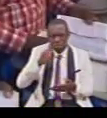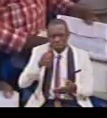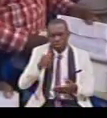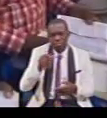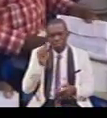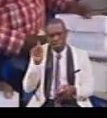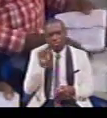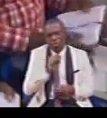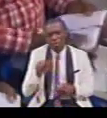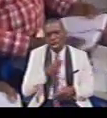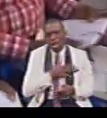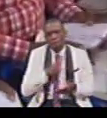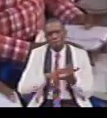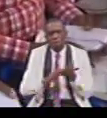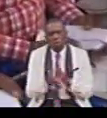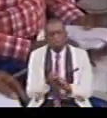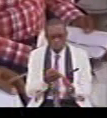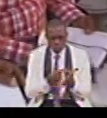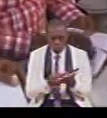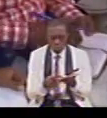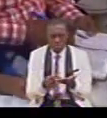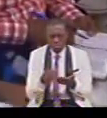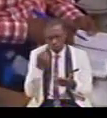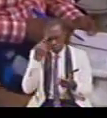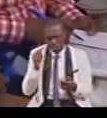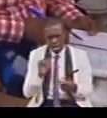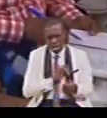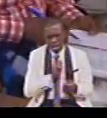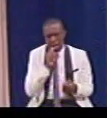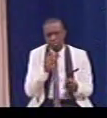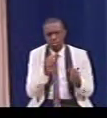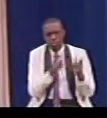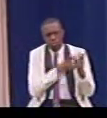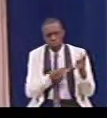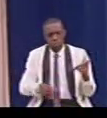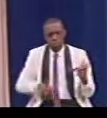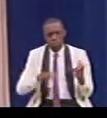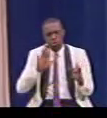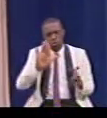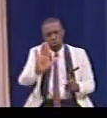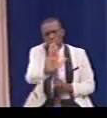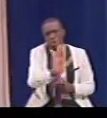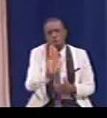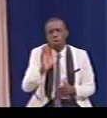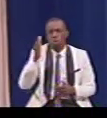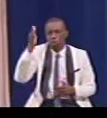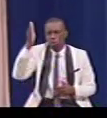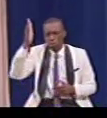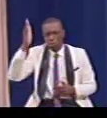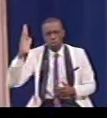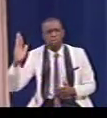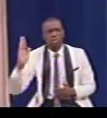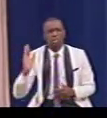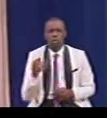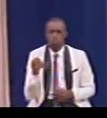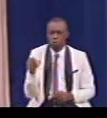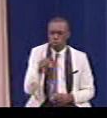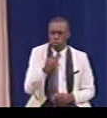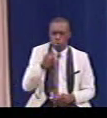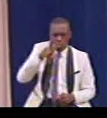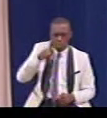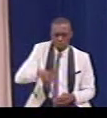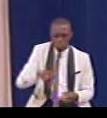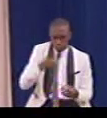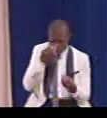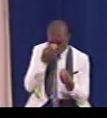I am the Lord your God look at first age and he shall keep my statues and do them that's true whatever